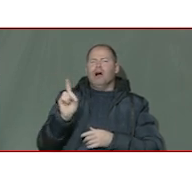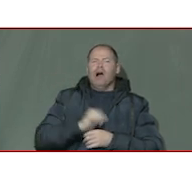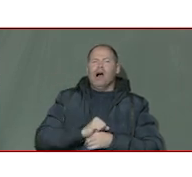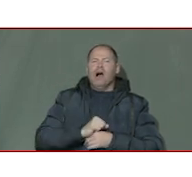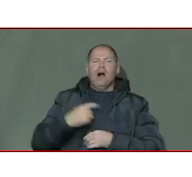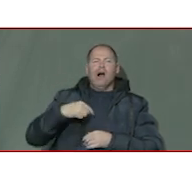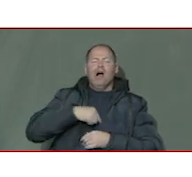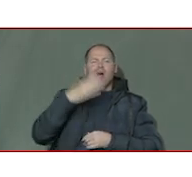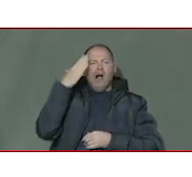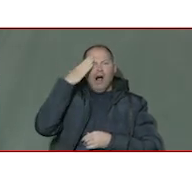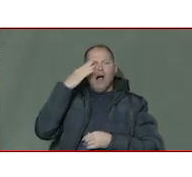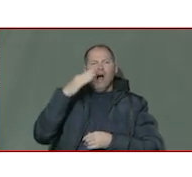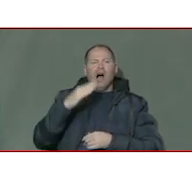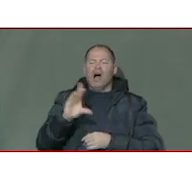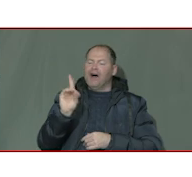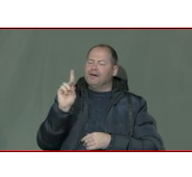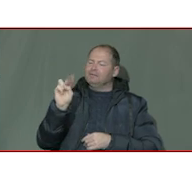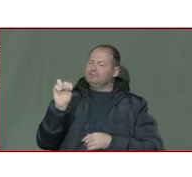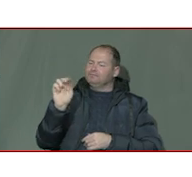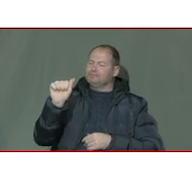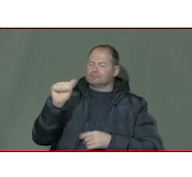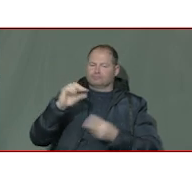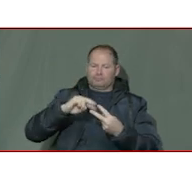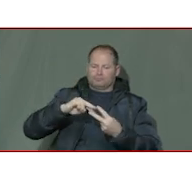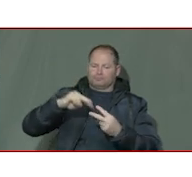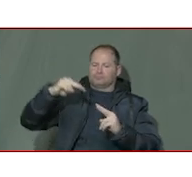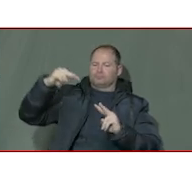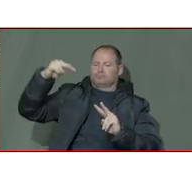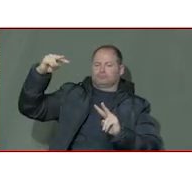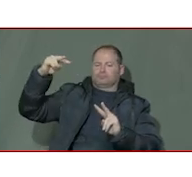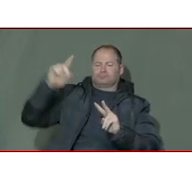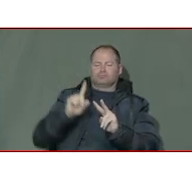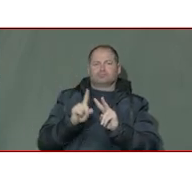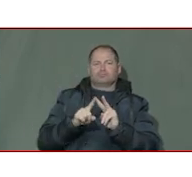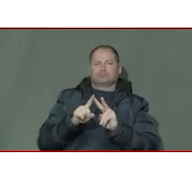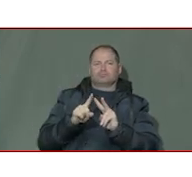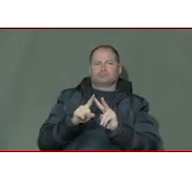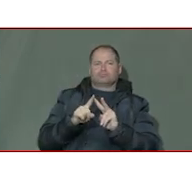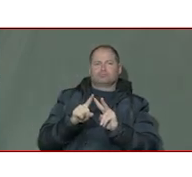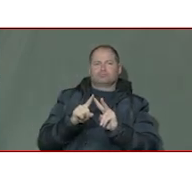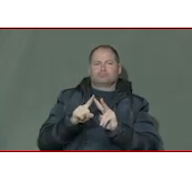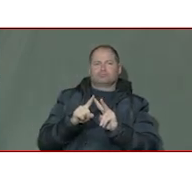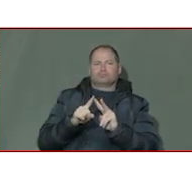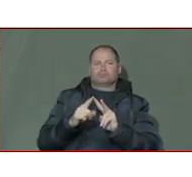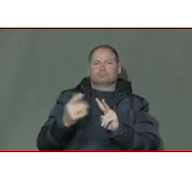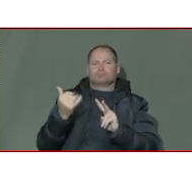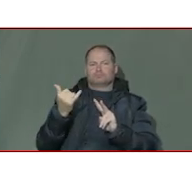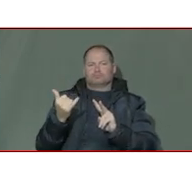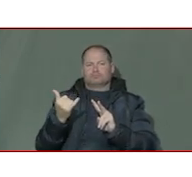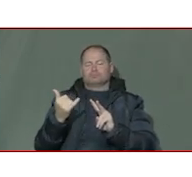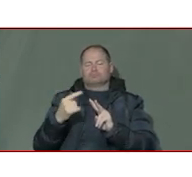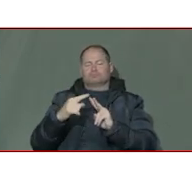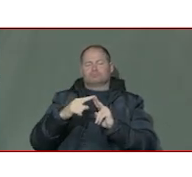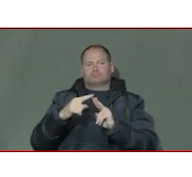the DNA molecule acts as a template to form